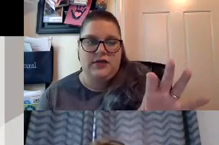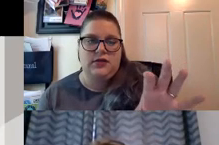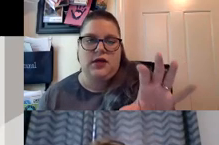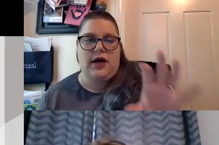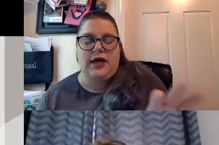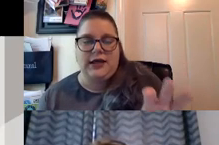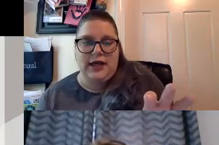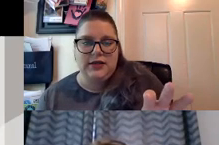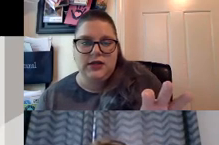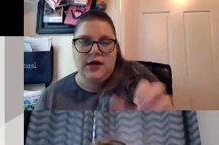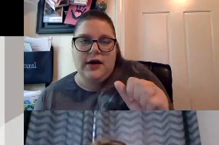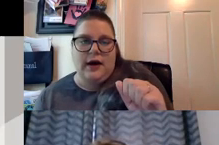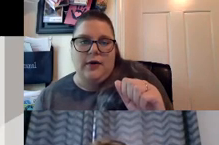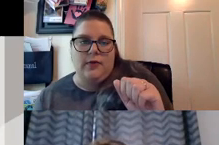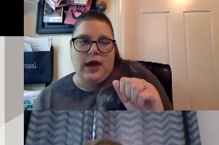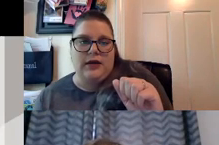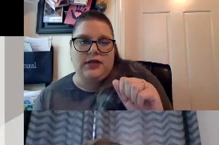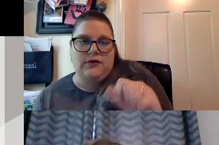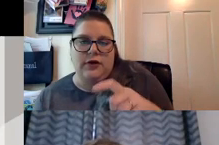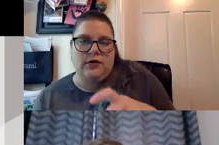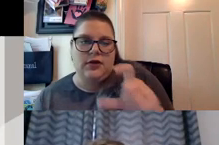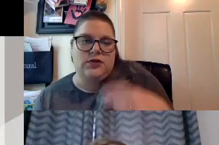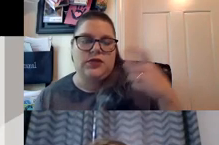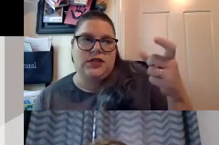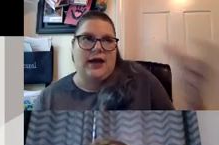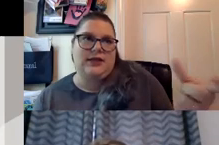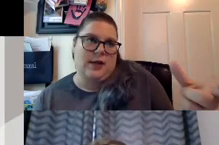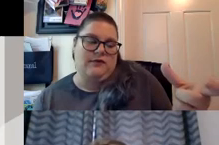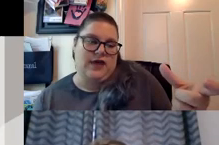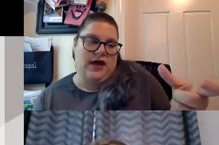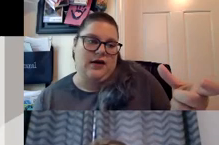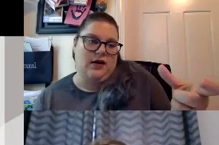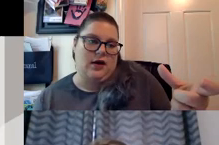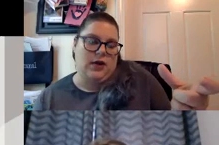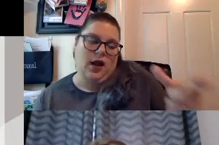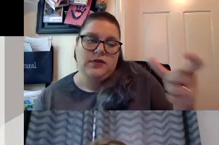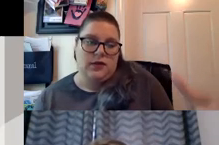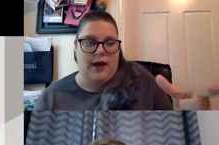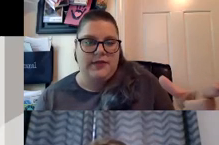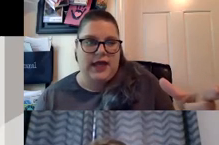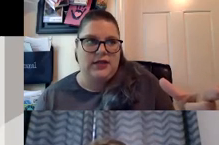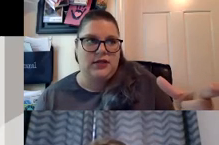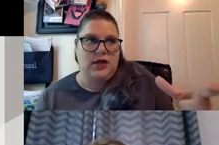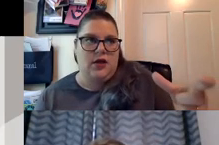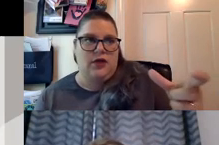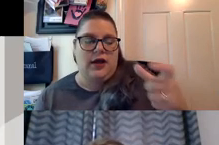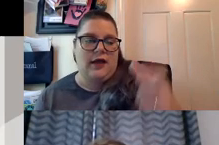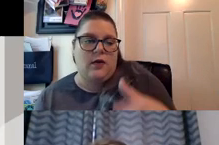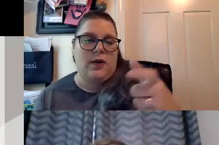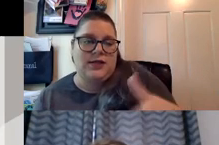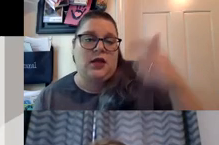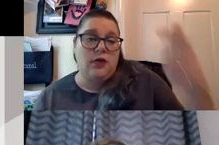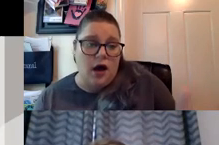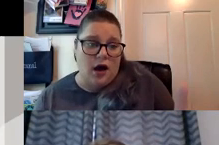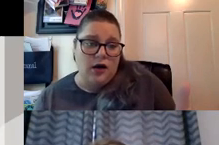of these guidelines. And even second step of that, when it comes to websites, again,